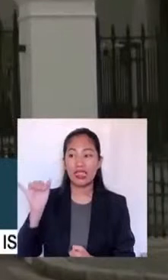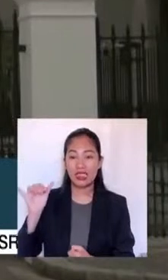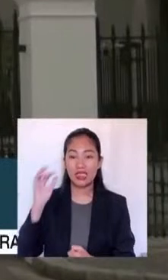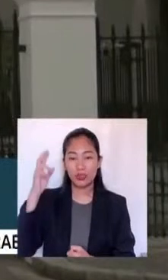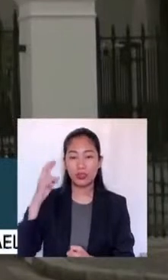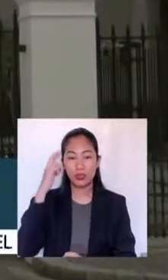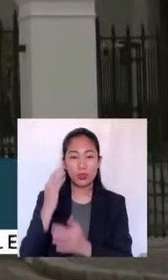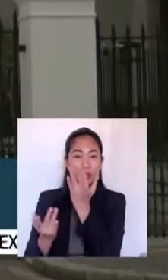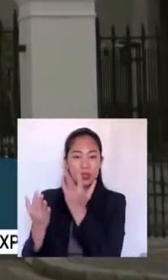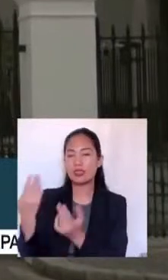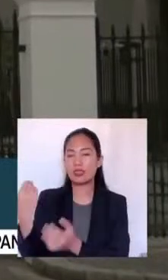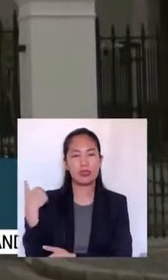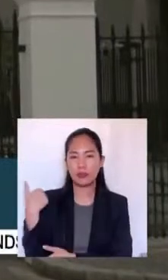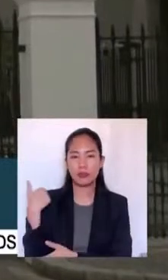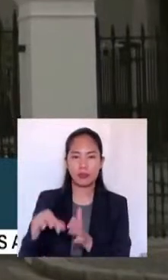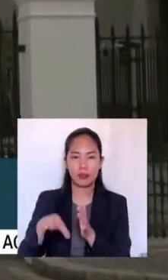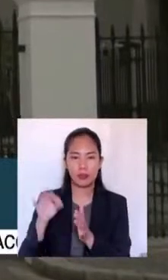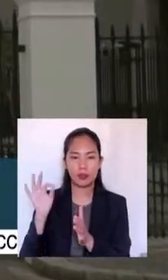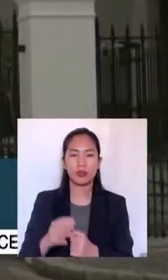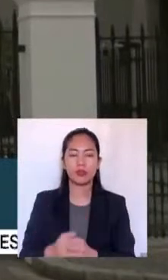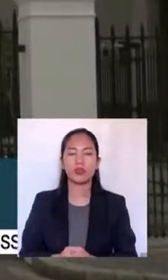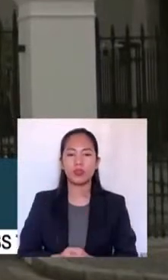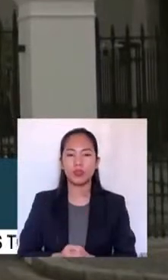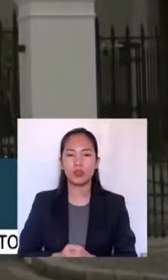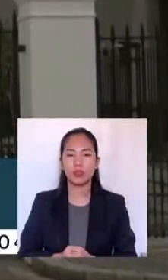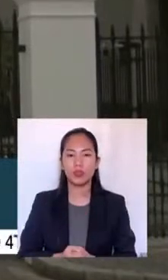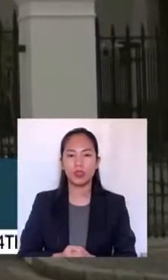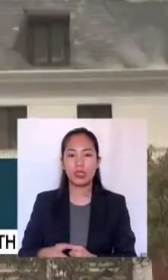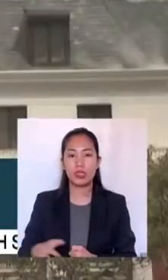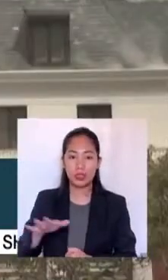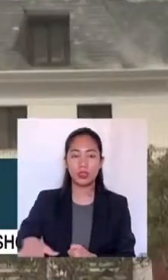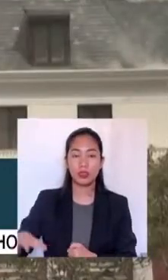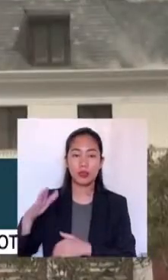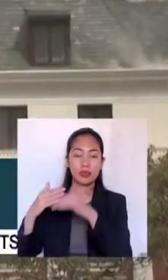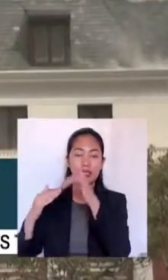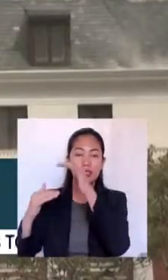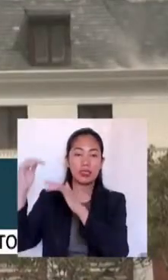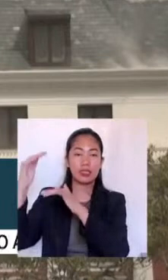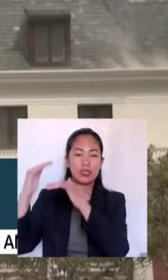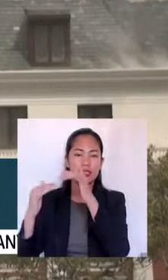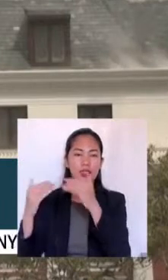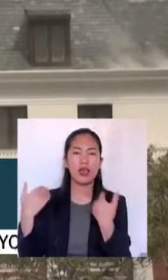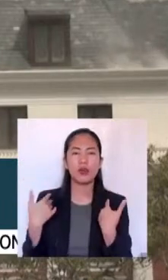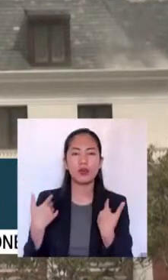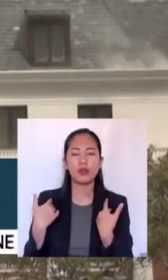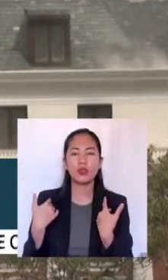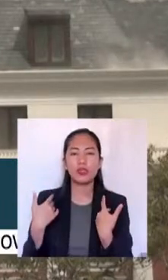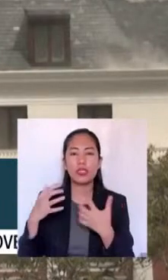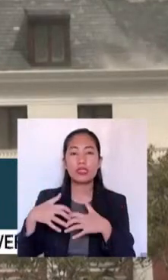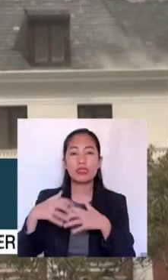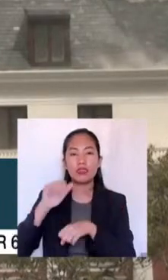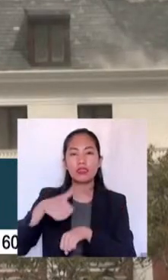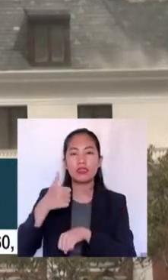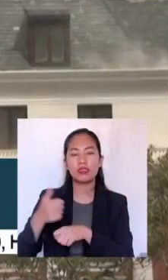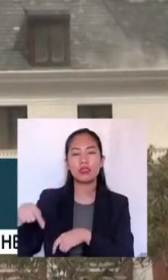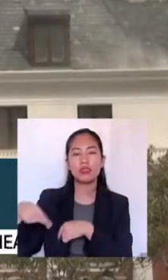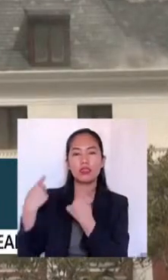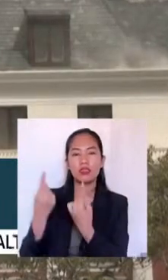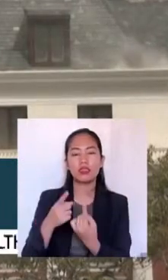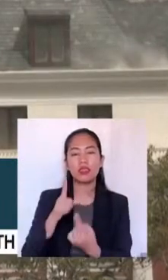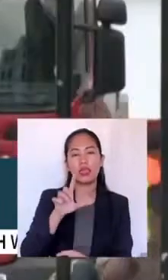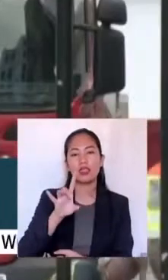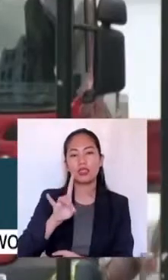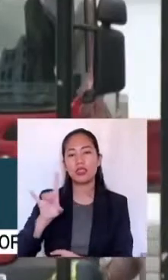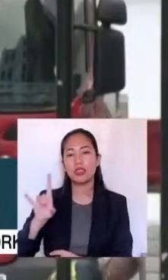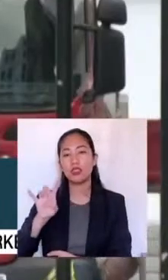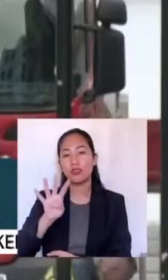known. The parliamentary complex, some of which dates back to 1884, consists of a cluster of